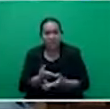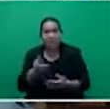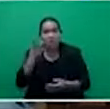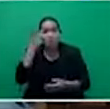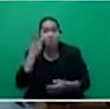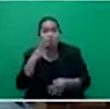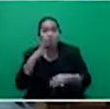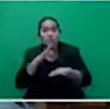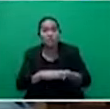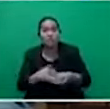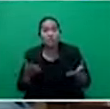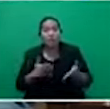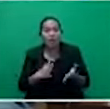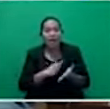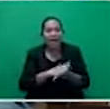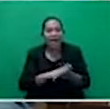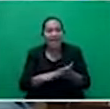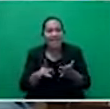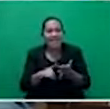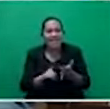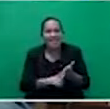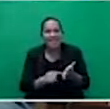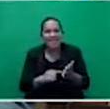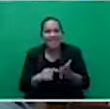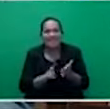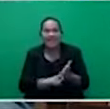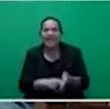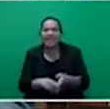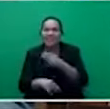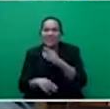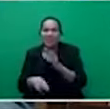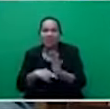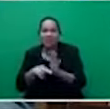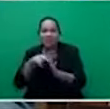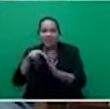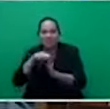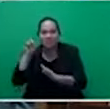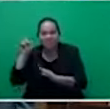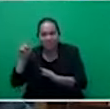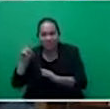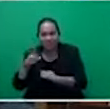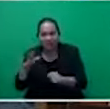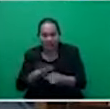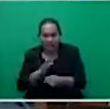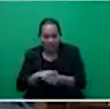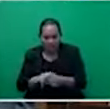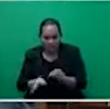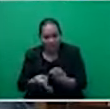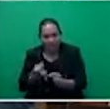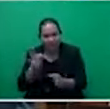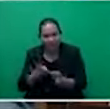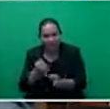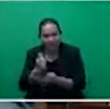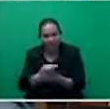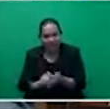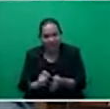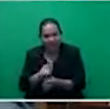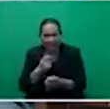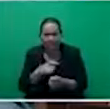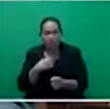the Hilton corridor in Outrigger, who makes handicraft, she no longer had a job. She benefited